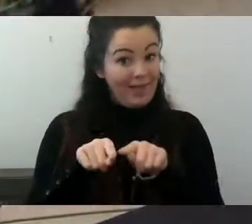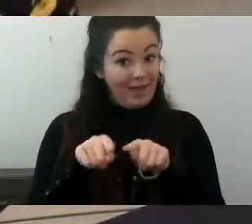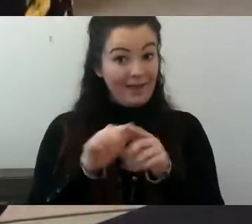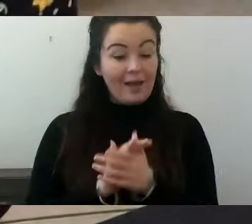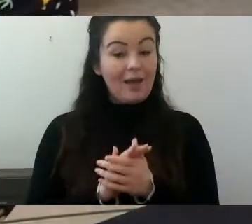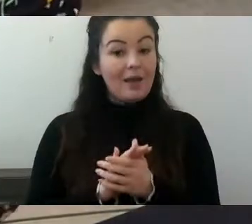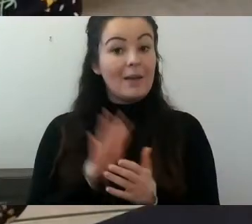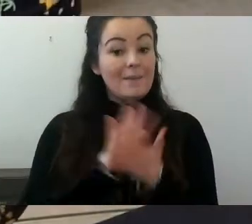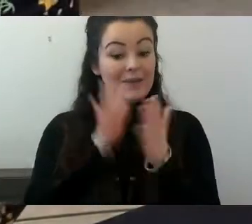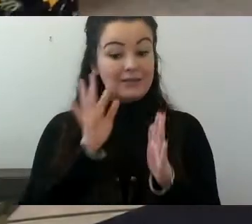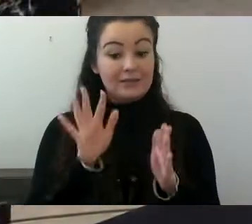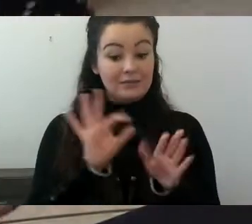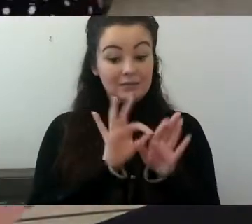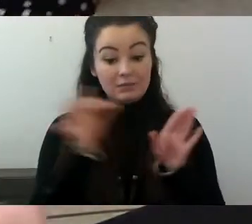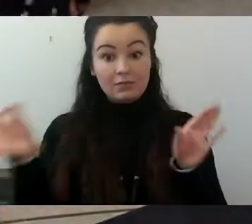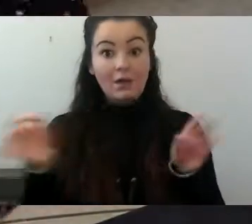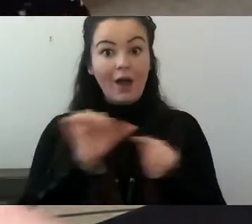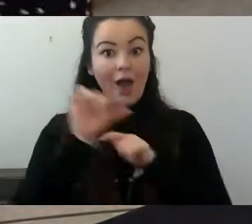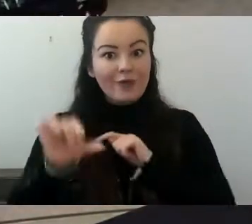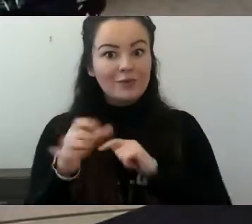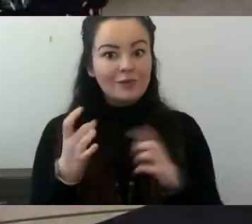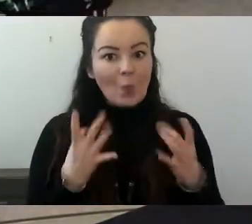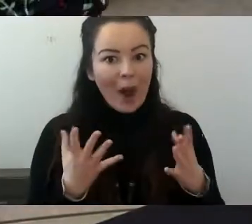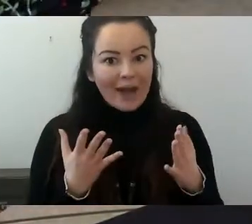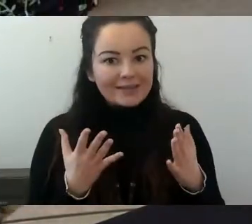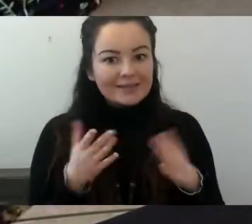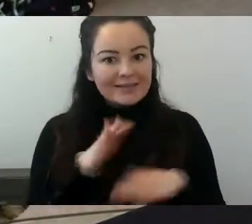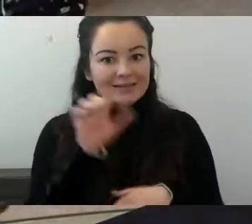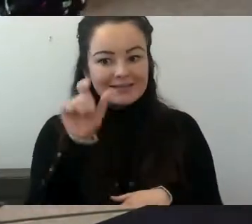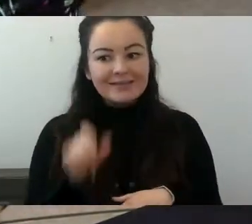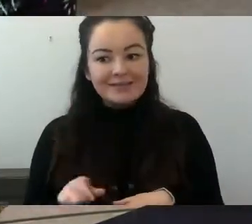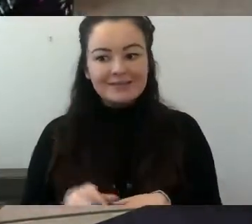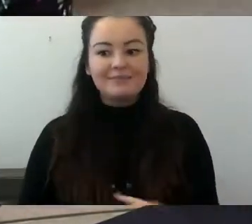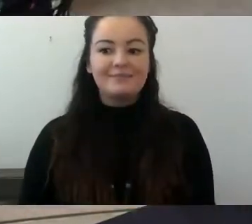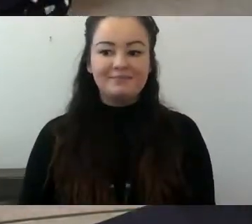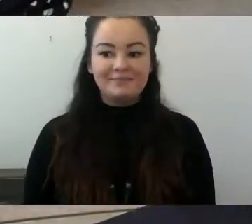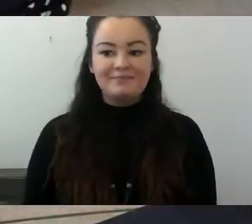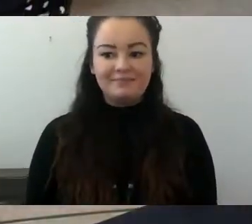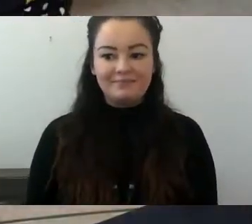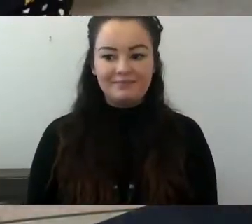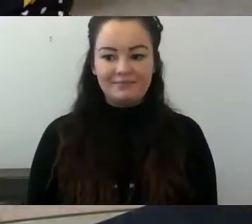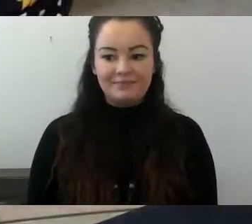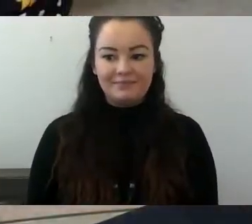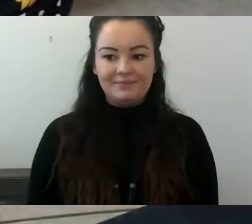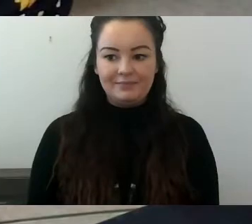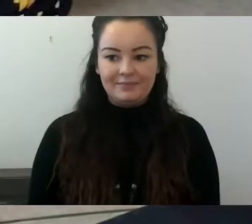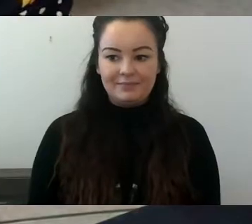paint. It will come out white afterwards.